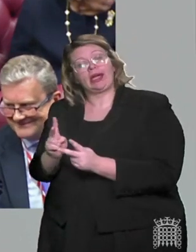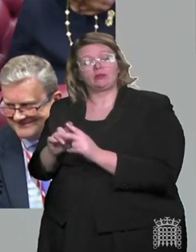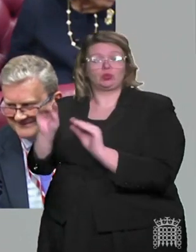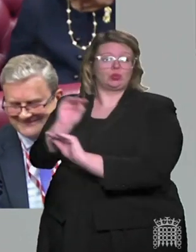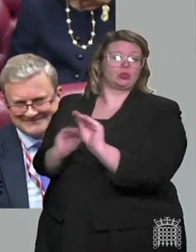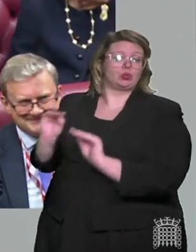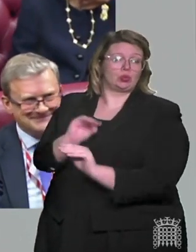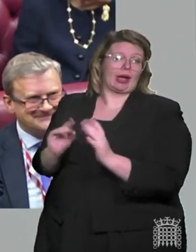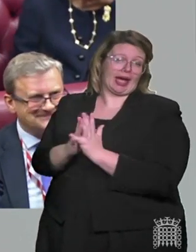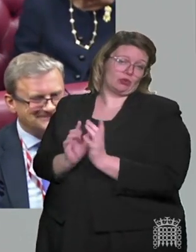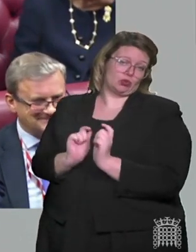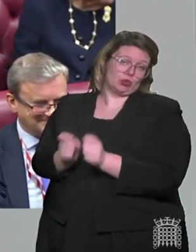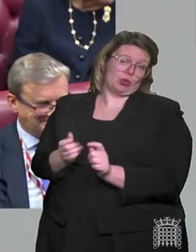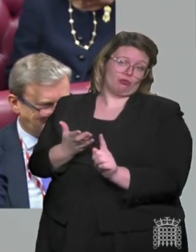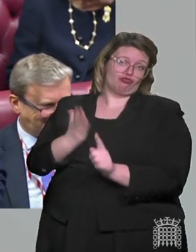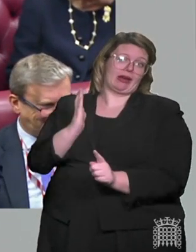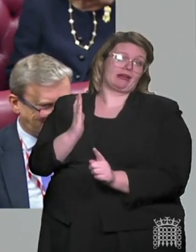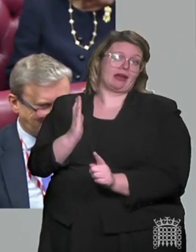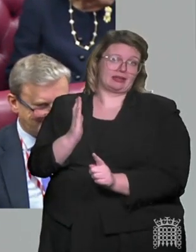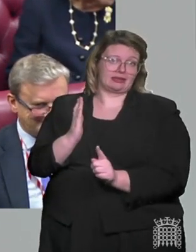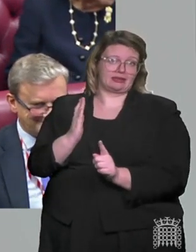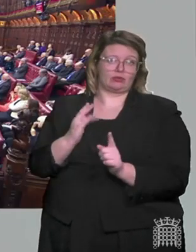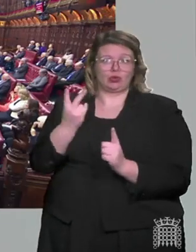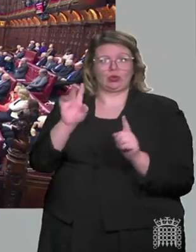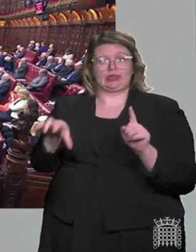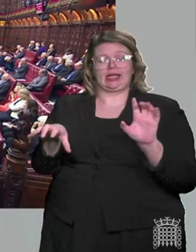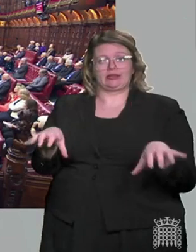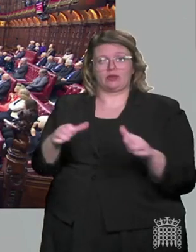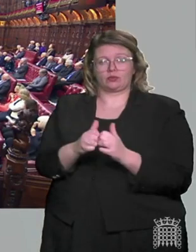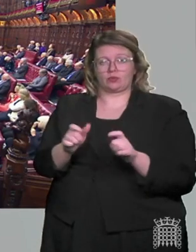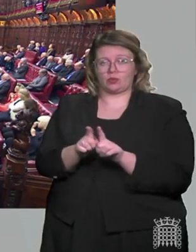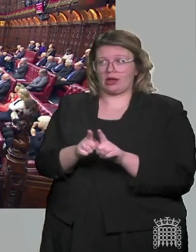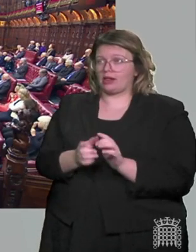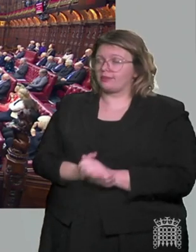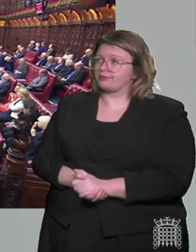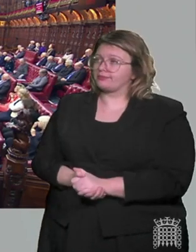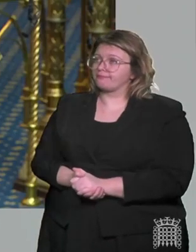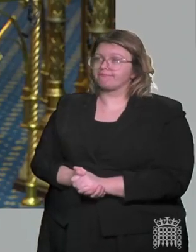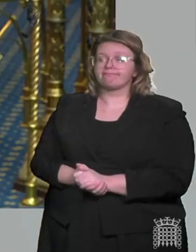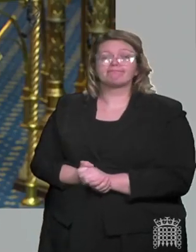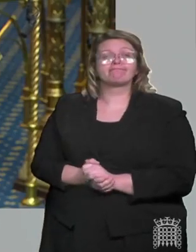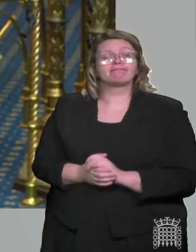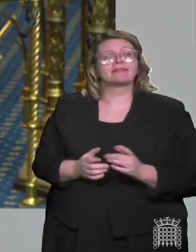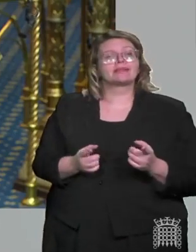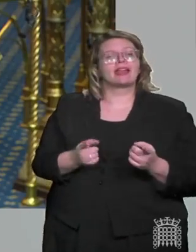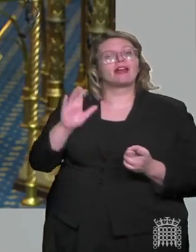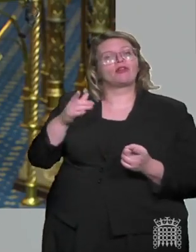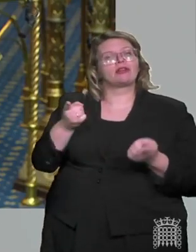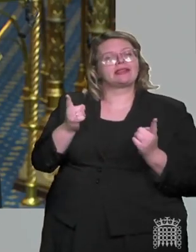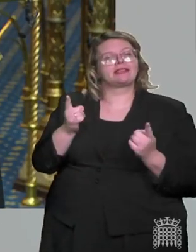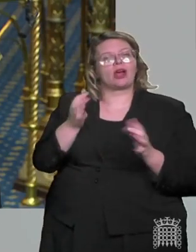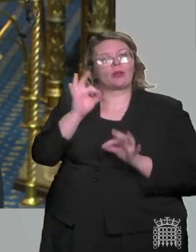best recognition could play a part in bringing a two-state solution about. Well, that concludes Secretary of State's questions for today.